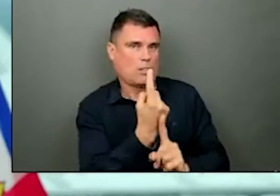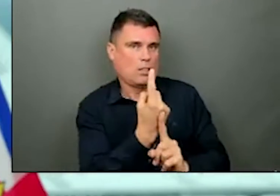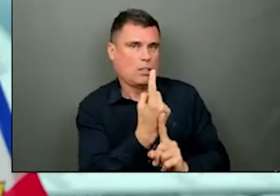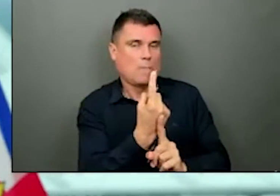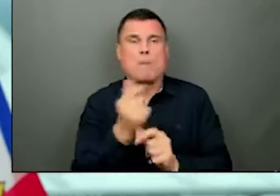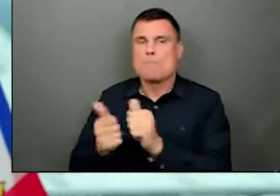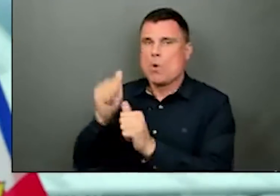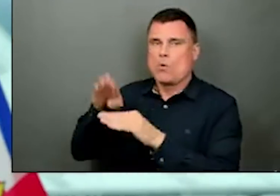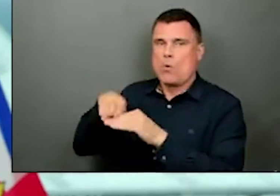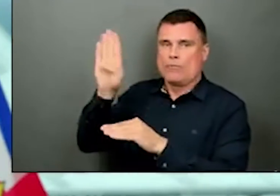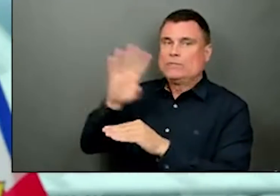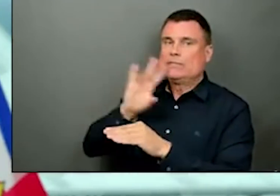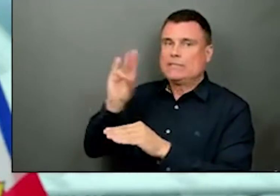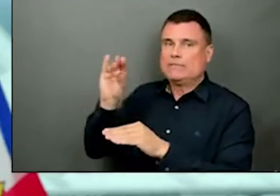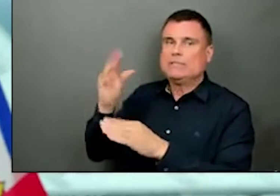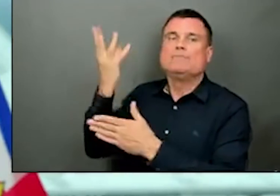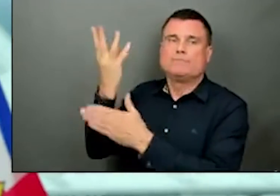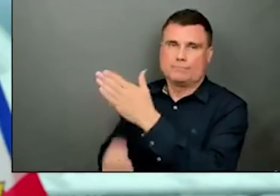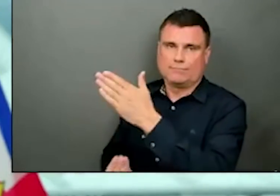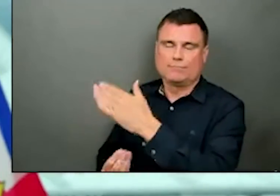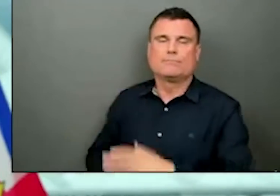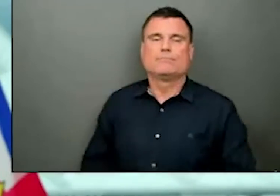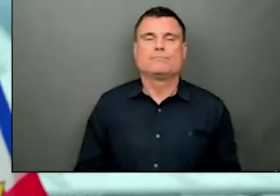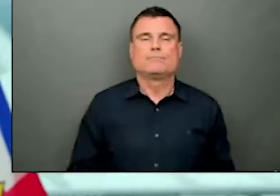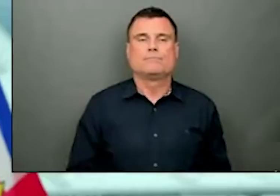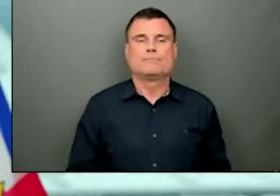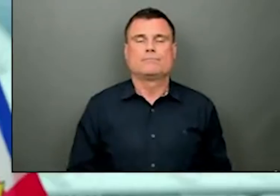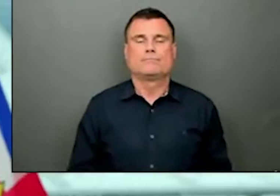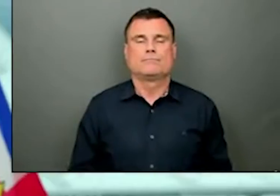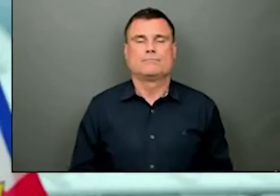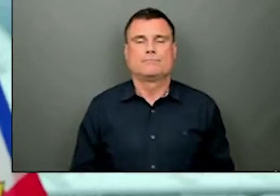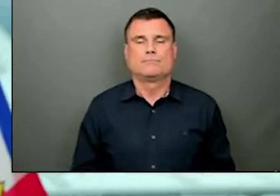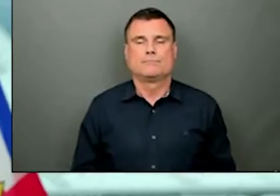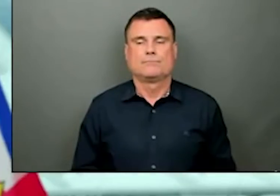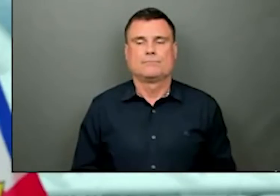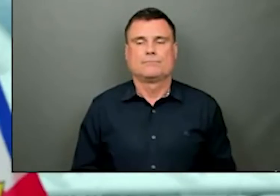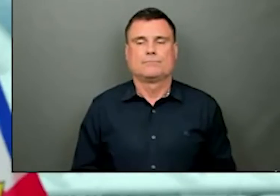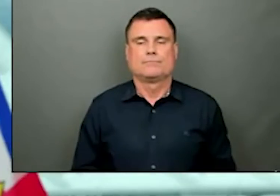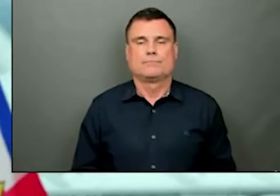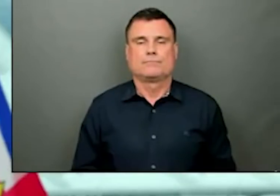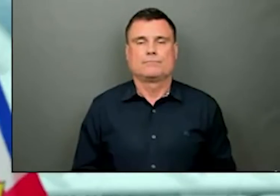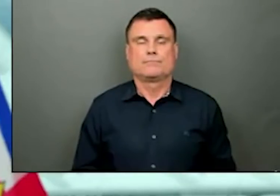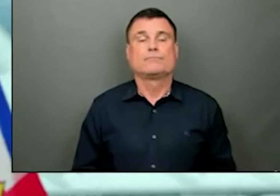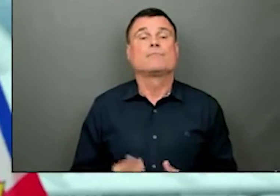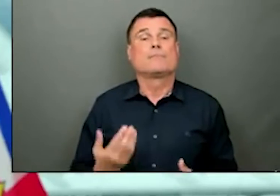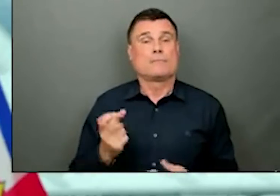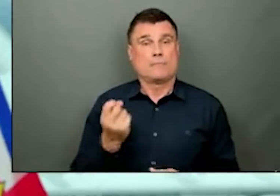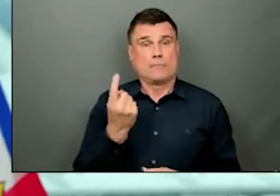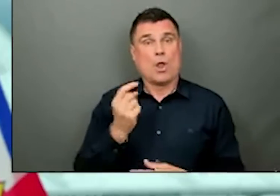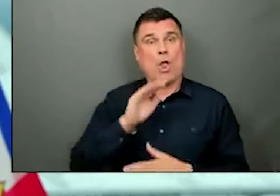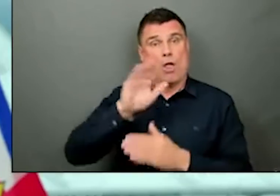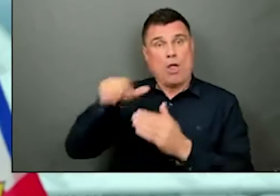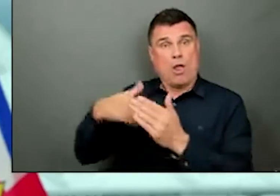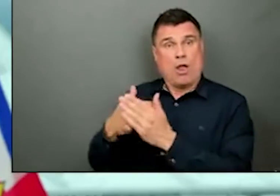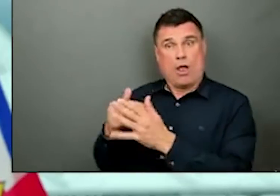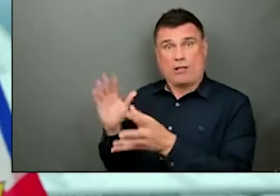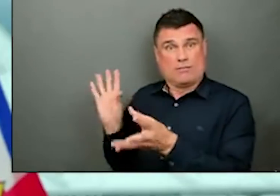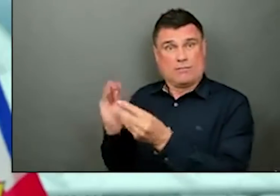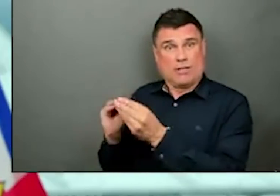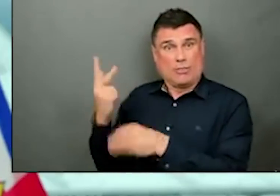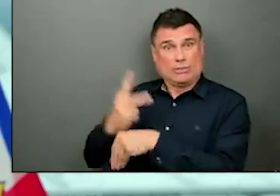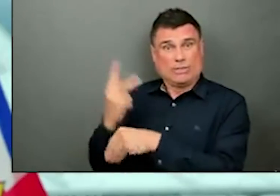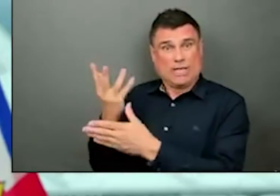As you know, the focus of our vaccine program continues to be to protect as many people